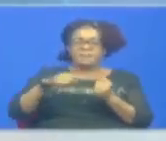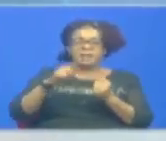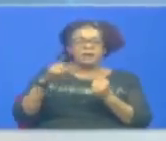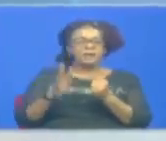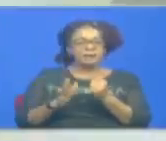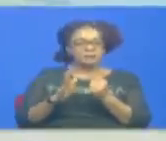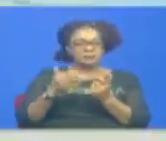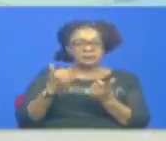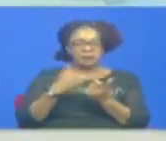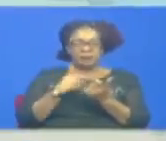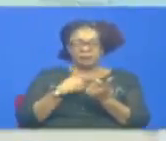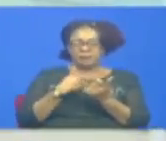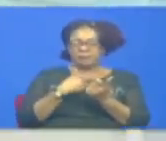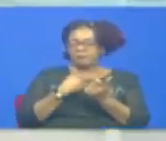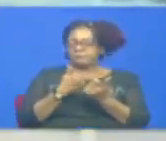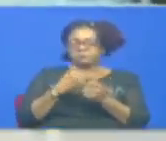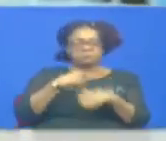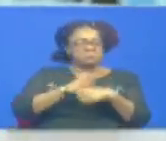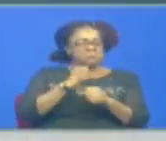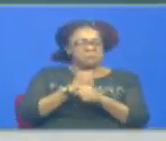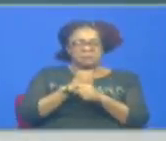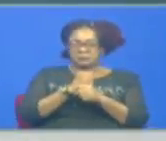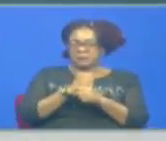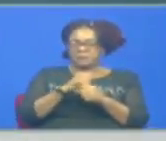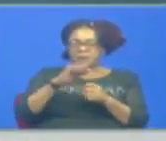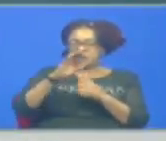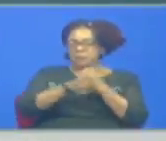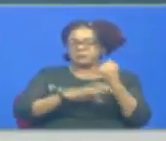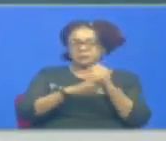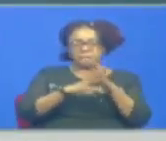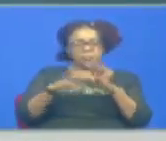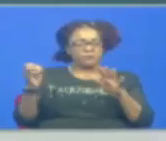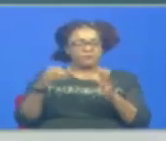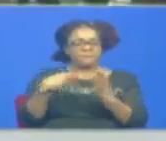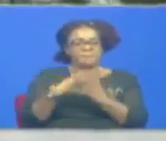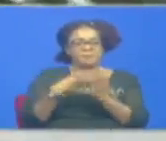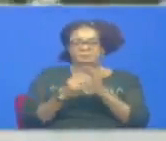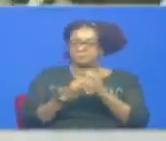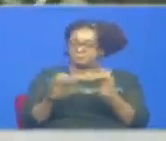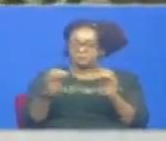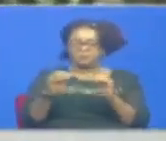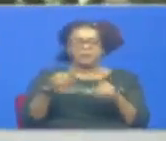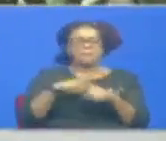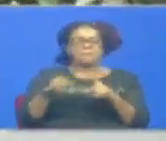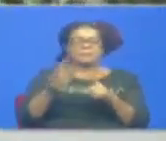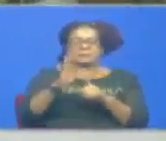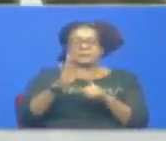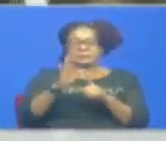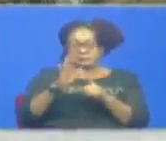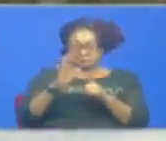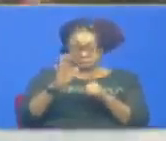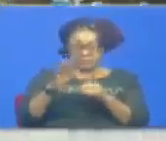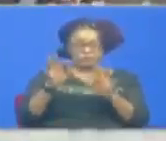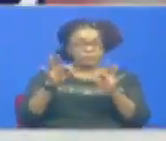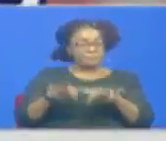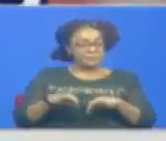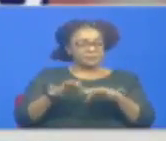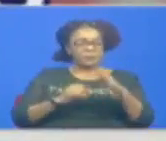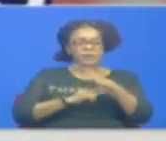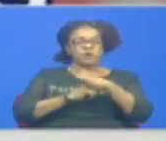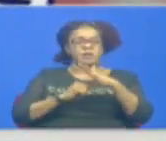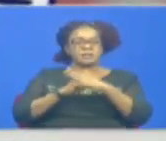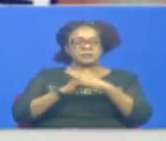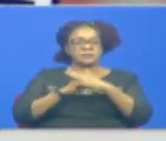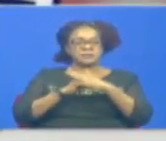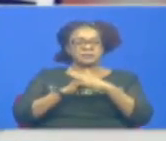not only robbed the country of resources in a pandemic, but also robbed it of its credibility in the eyes of donors.